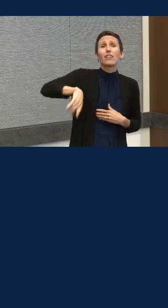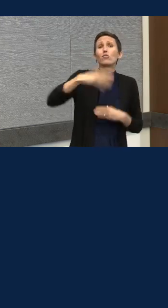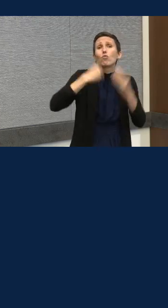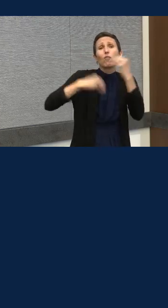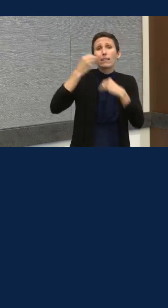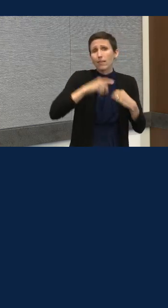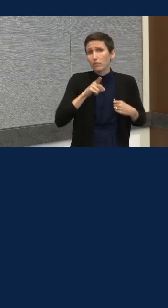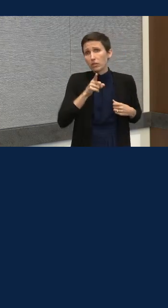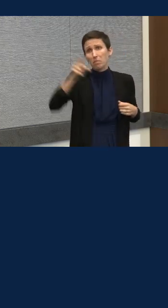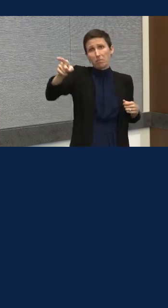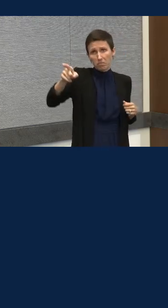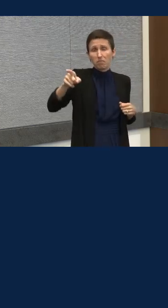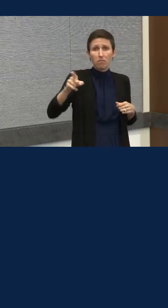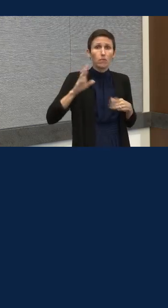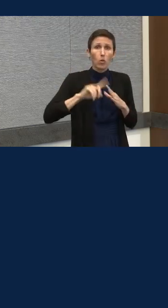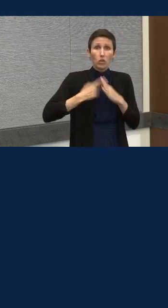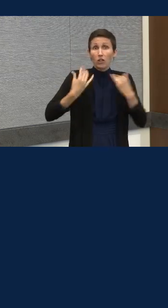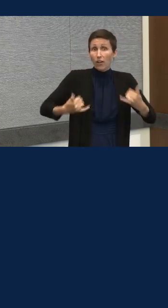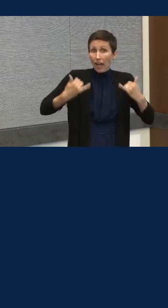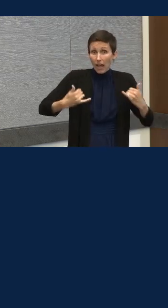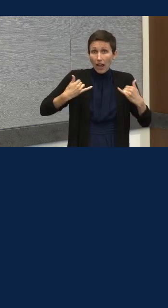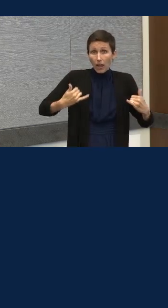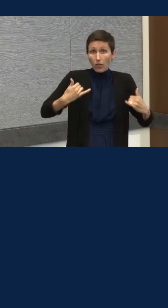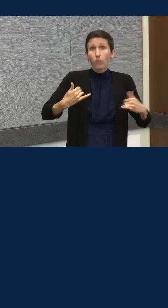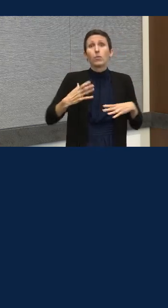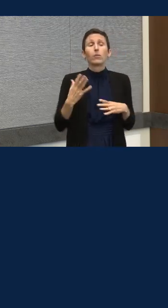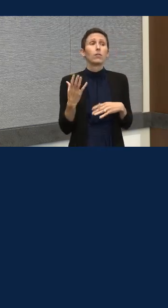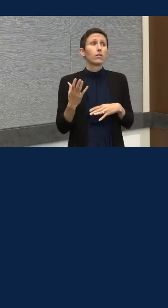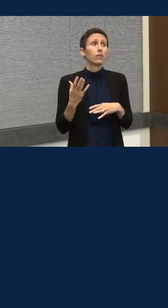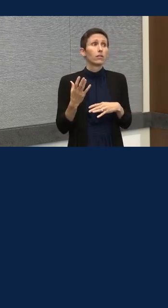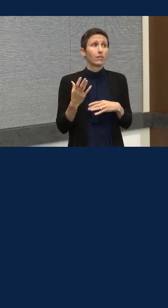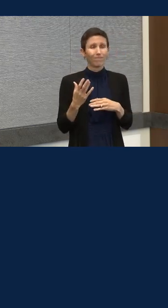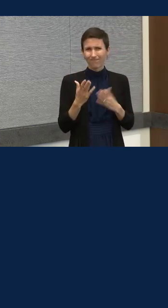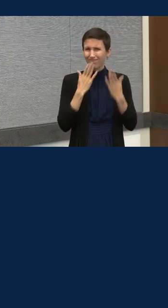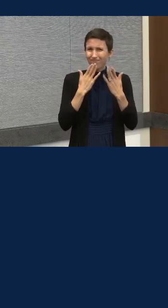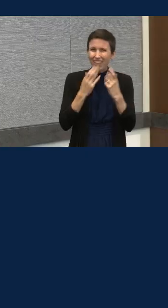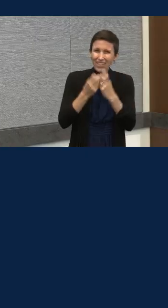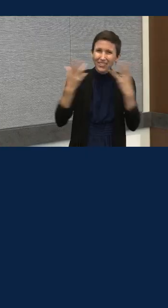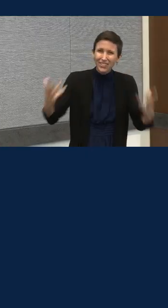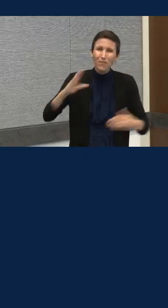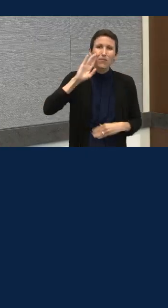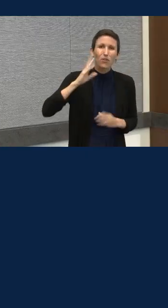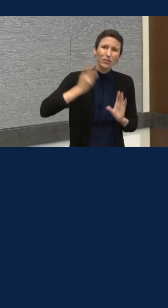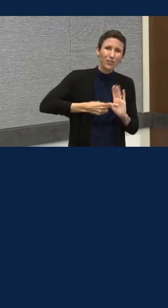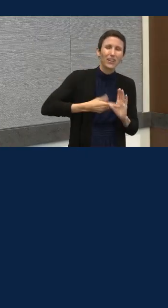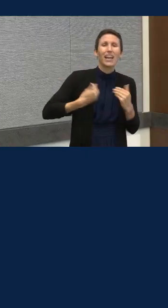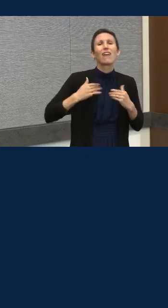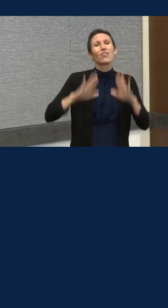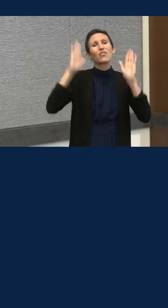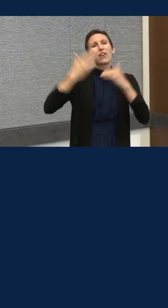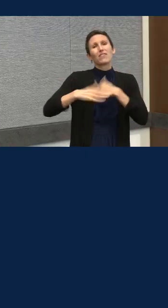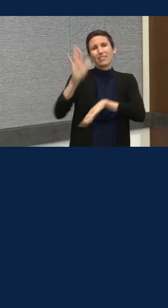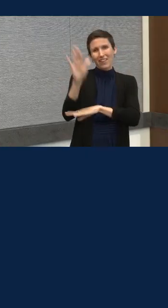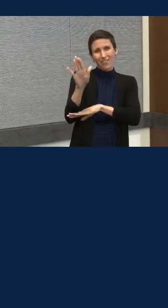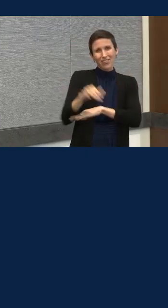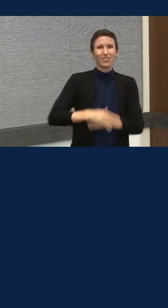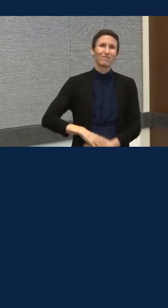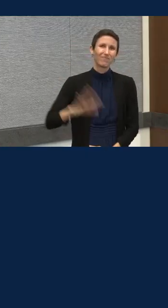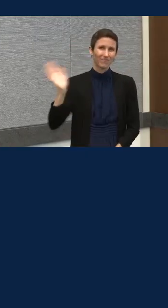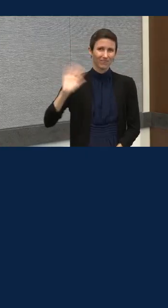beginning now, just through the doors on my left. Thank you very much for joining us, and please have a good afternoon.